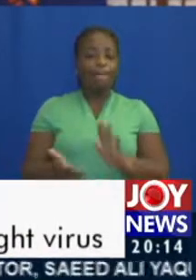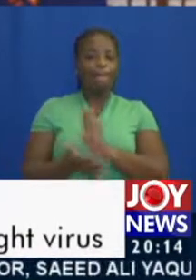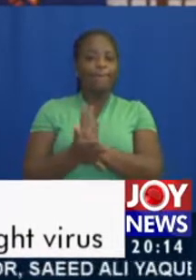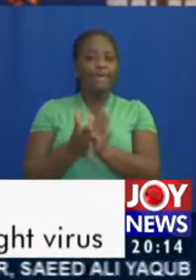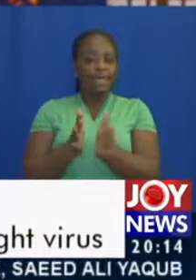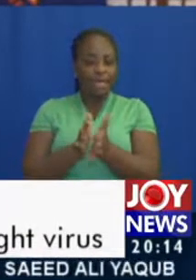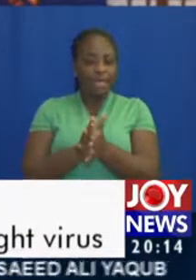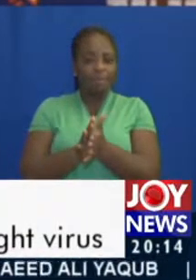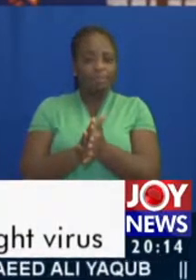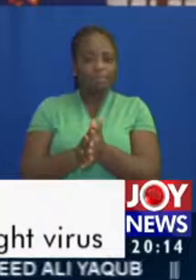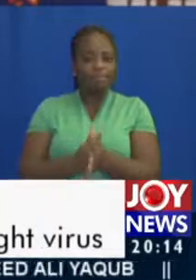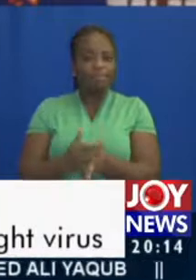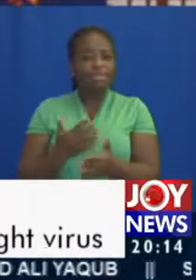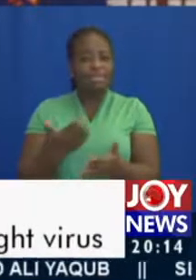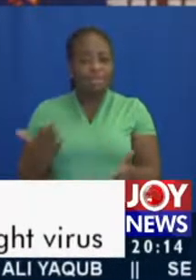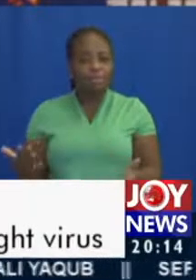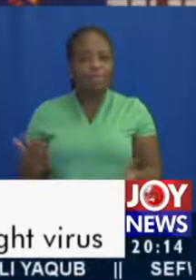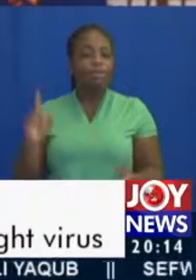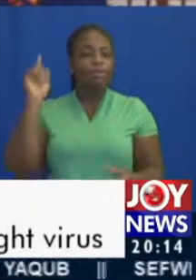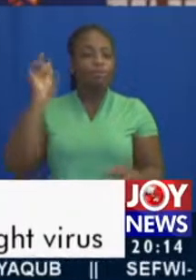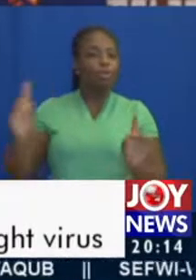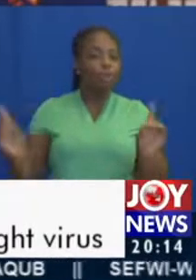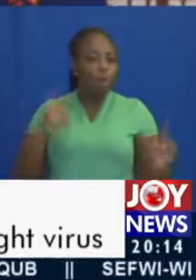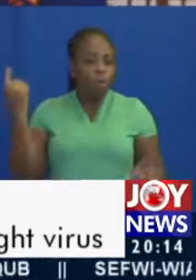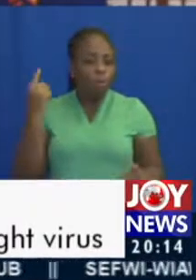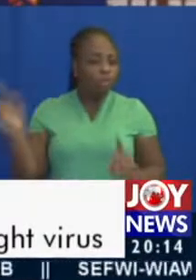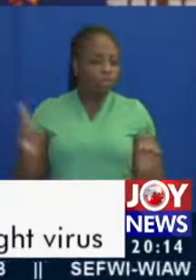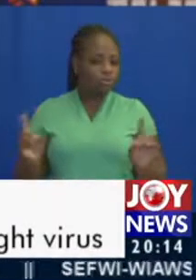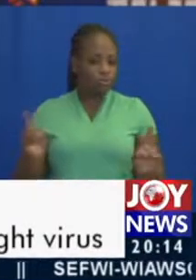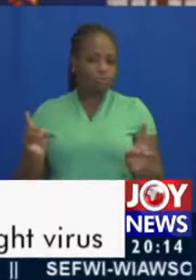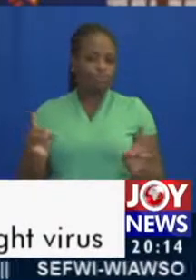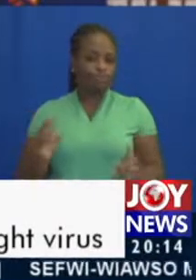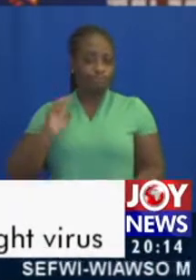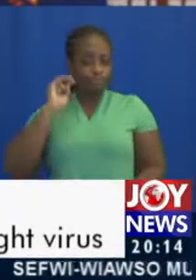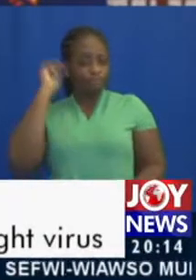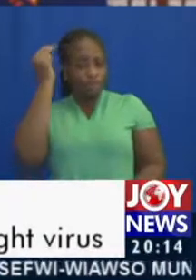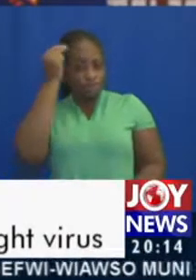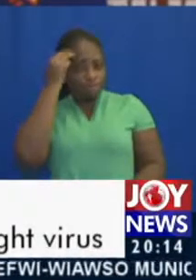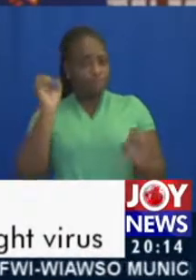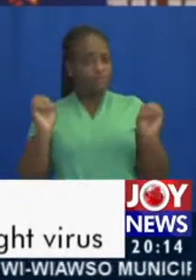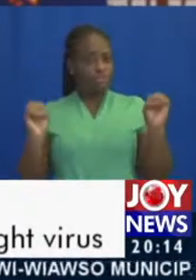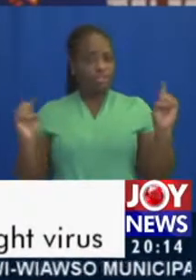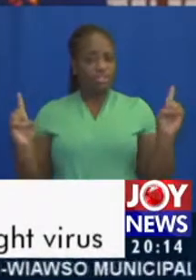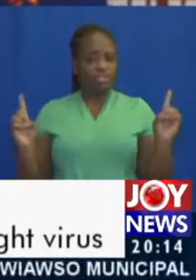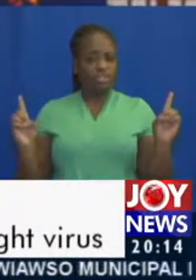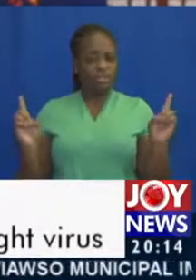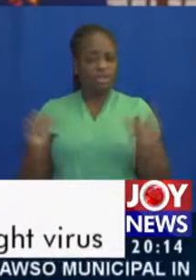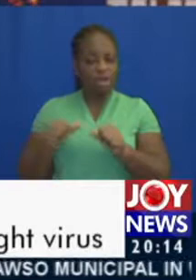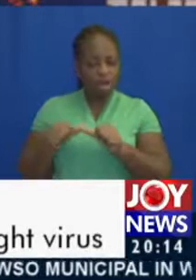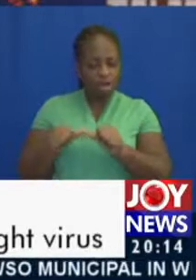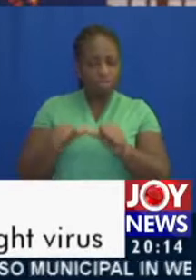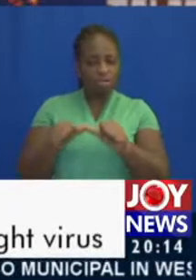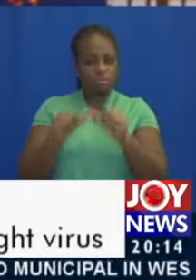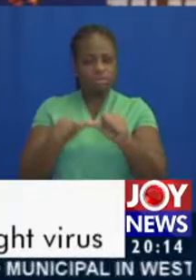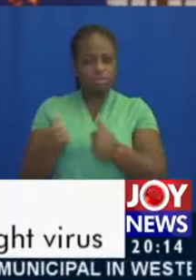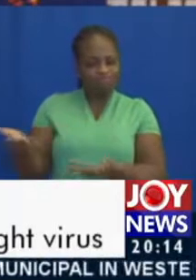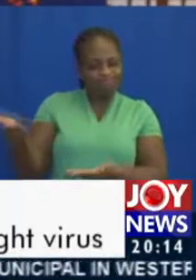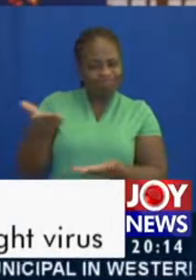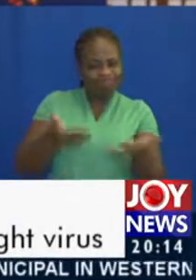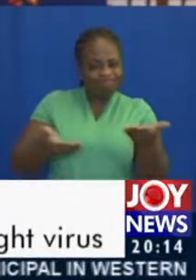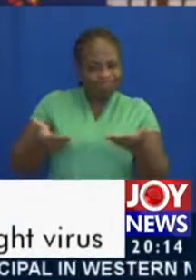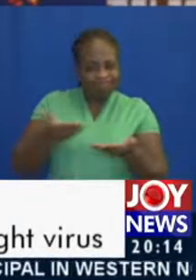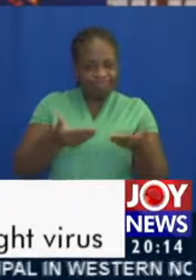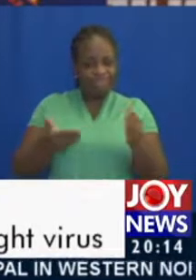on campus. The Ministry of Education continues to engage the Ghana Education